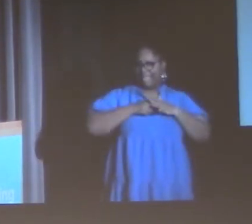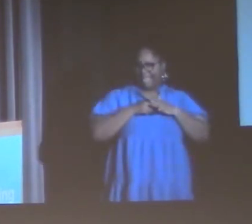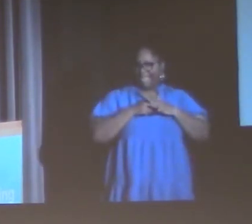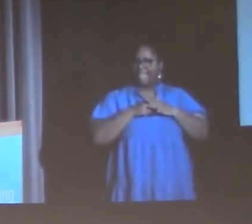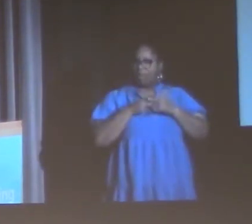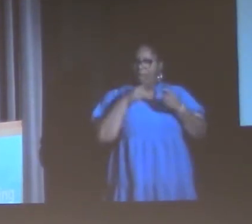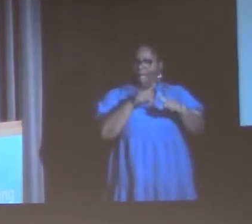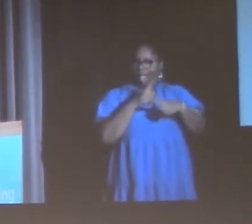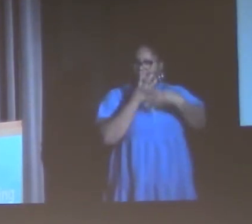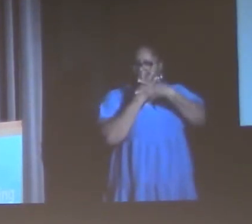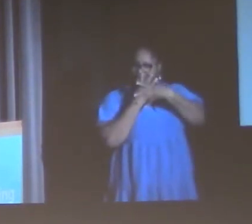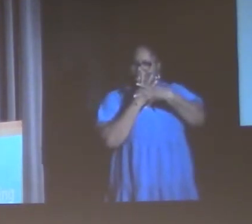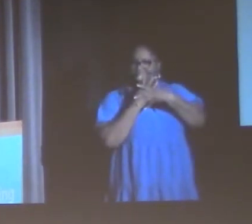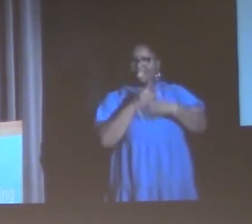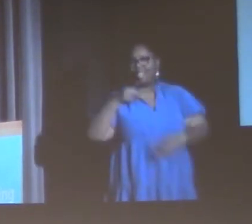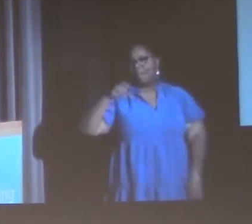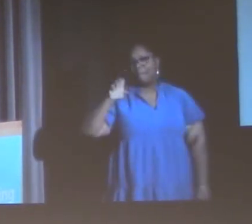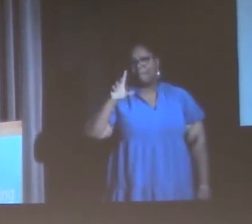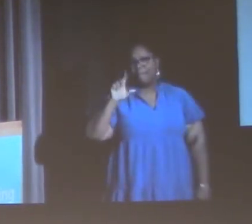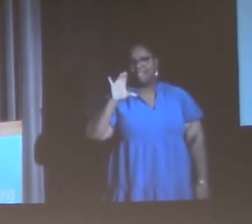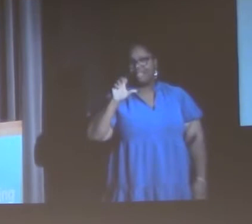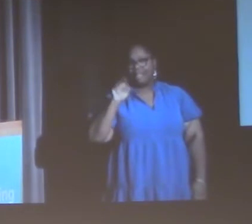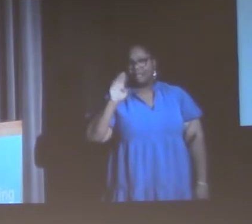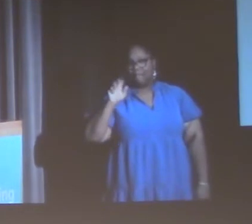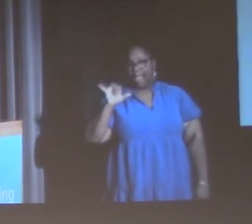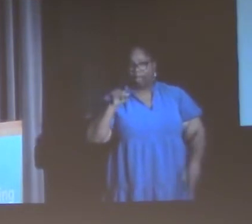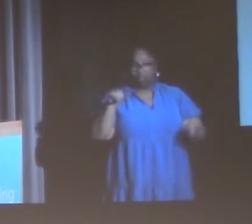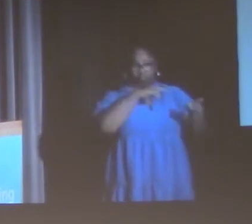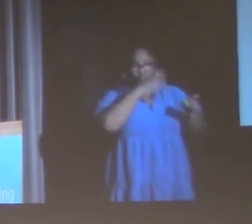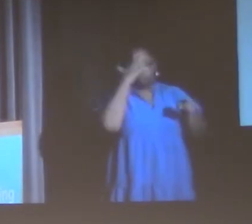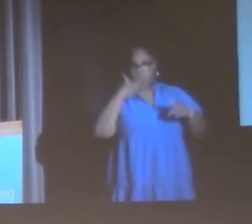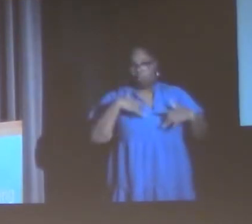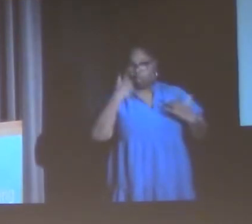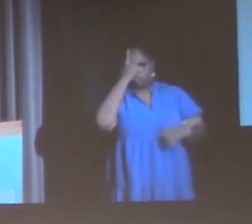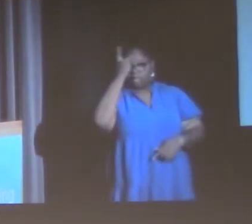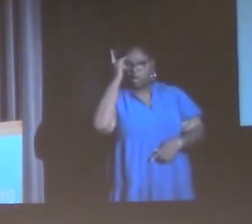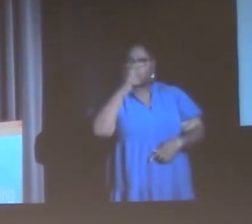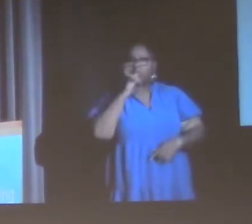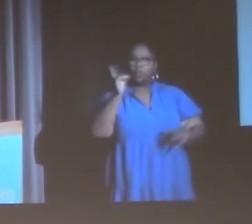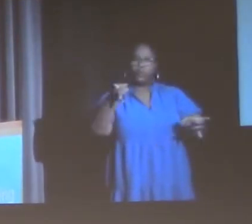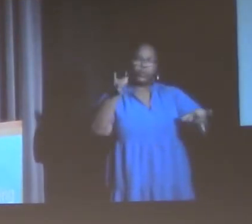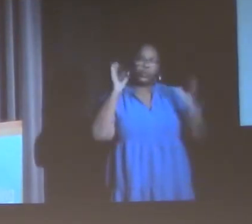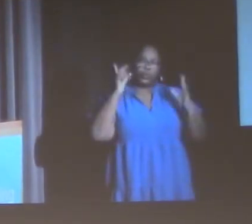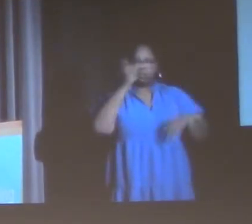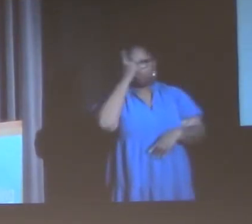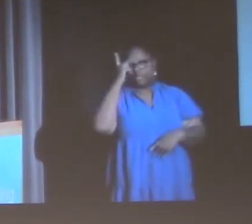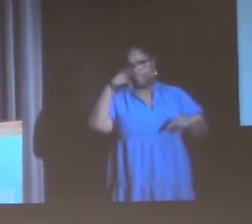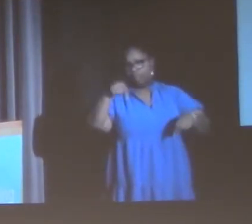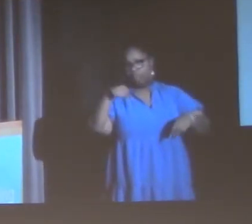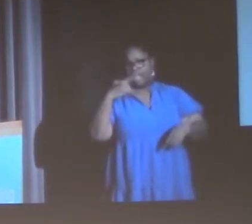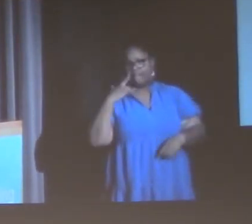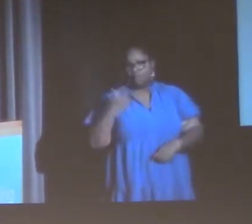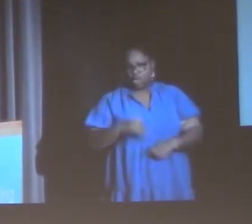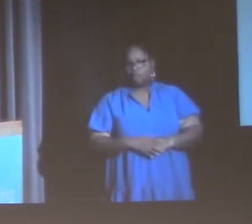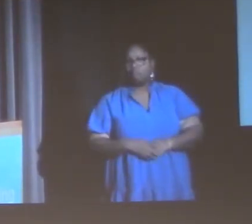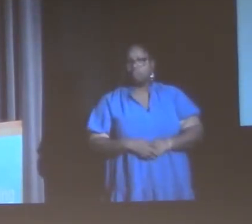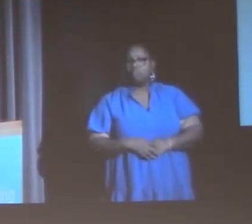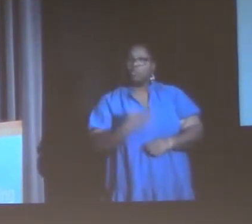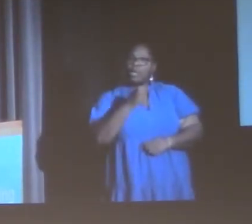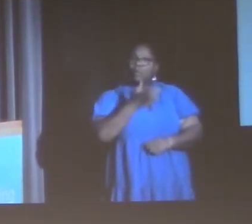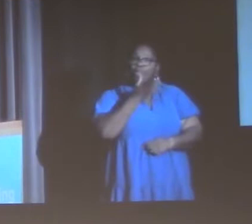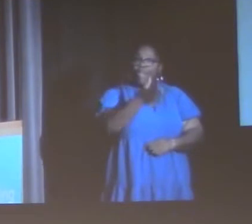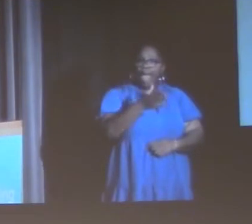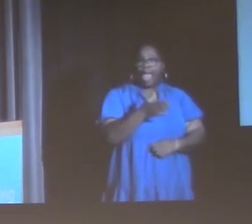He was at Pelican Bay. For those of you that know about prisons, that's like a terrible prison here in California. He was there and he saw my film and he was